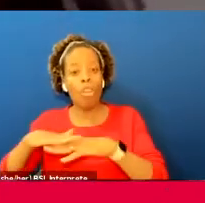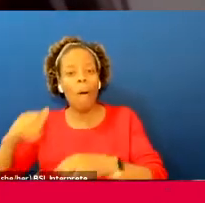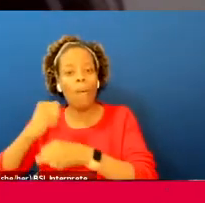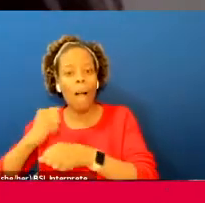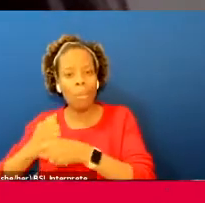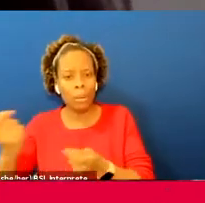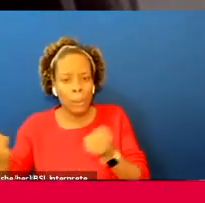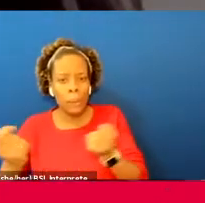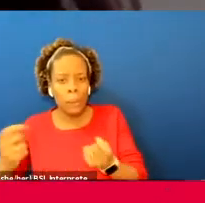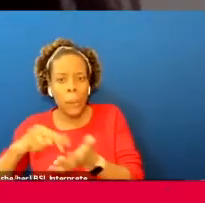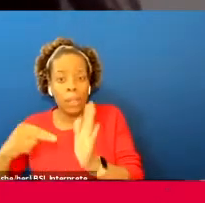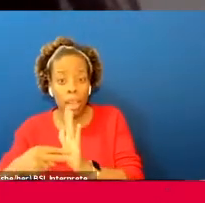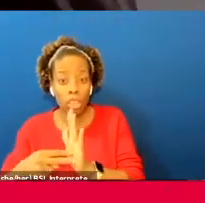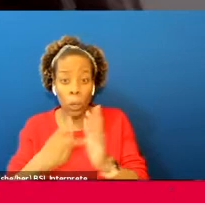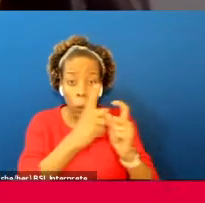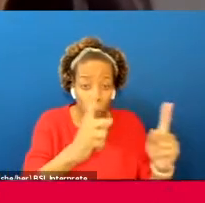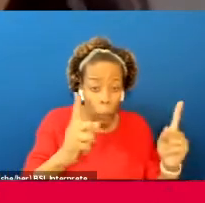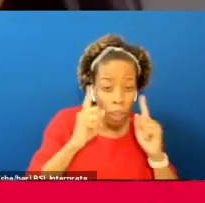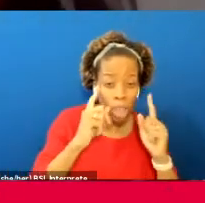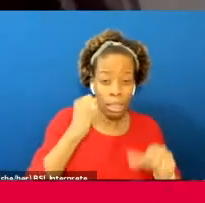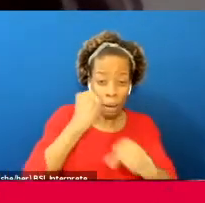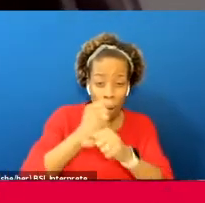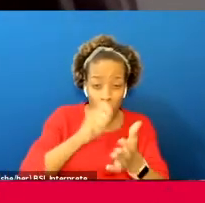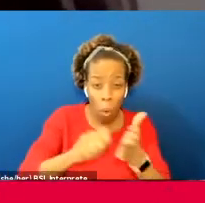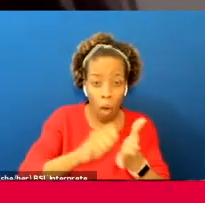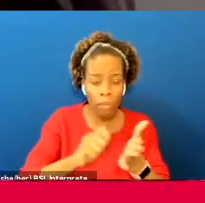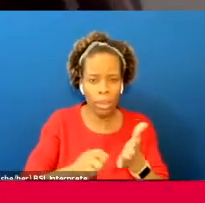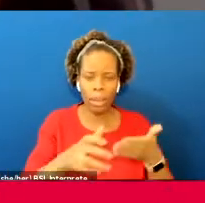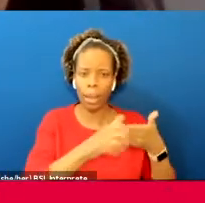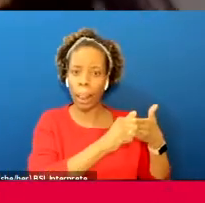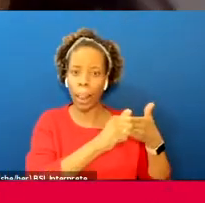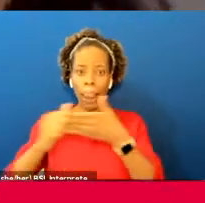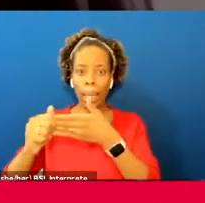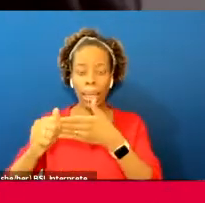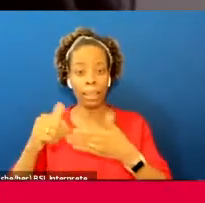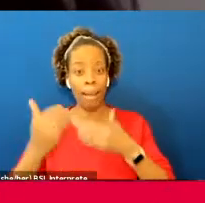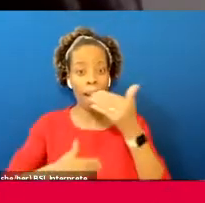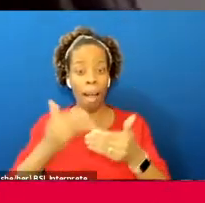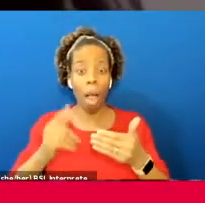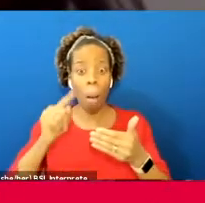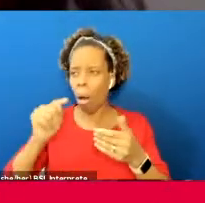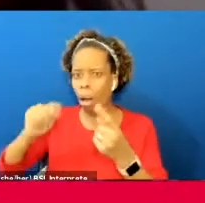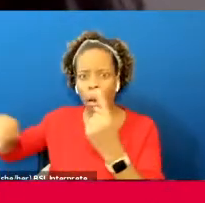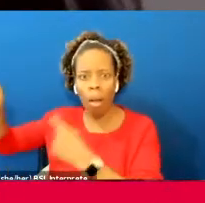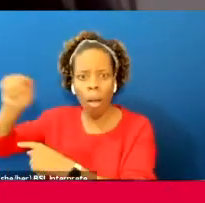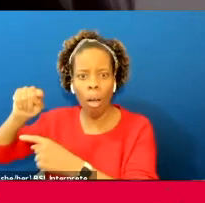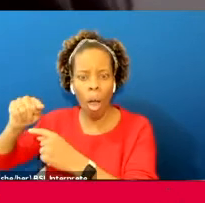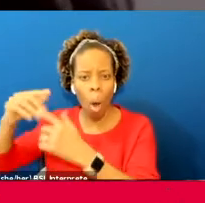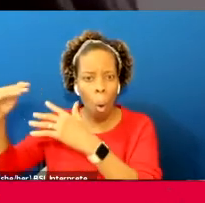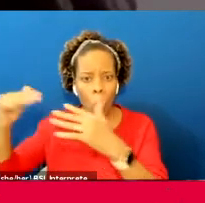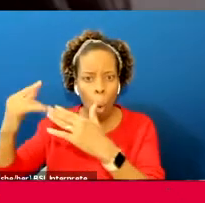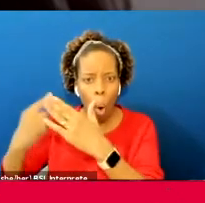from universities to government offices have become mascots and investors of war thousands of miles away, right from this island here in the